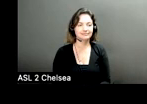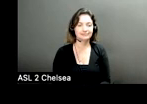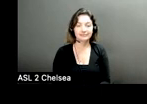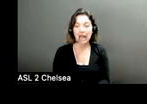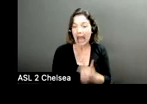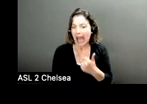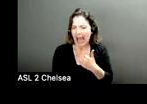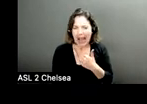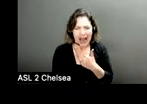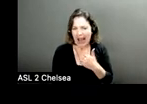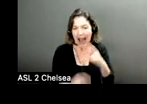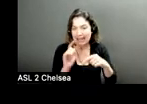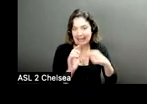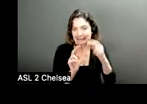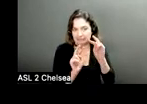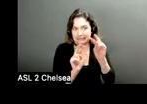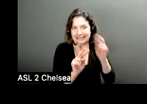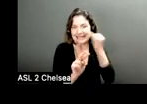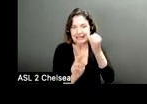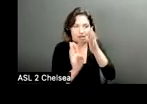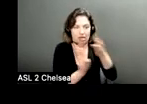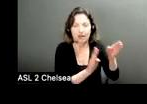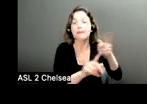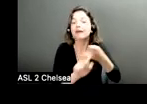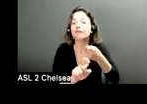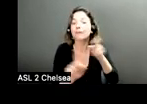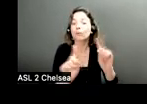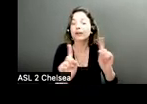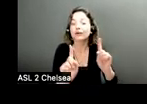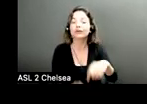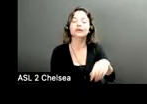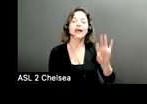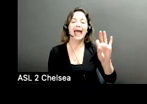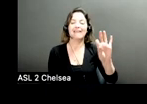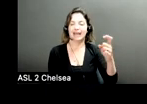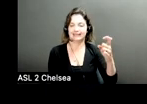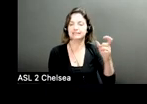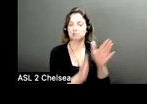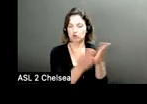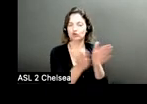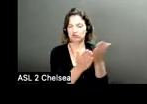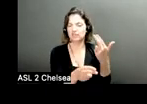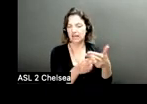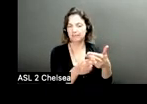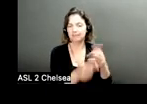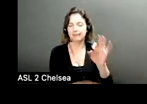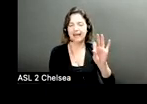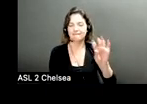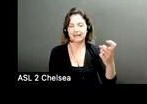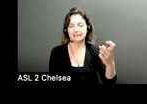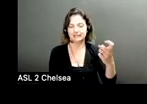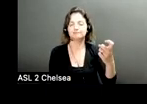they're blurry or not to you, but they are from the comic book FX. So it's comic book, the letter F, and